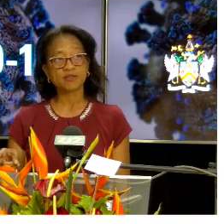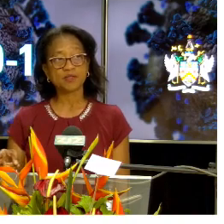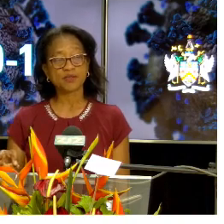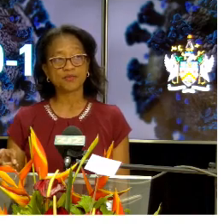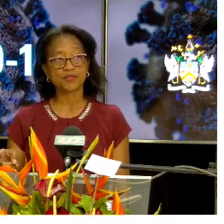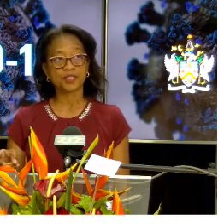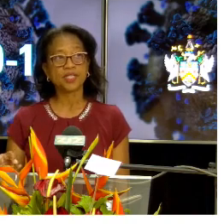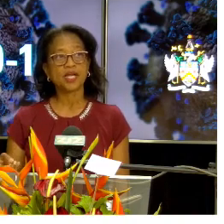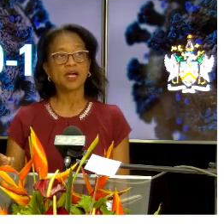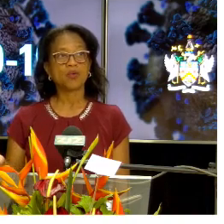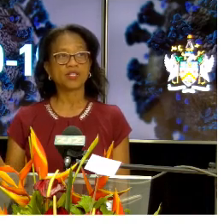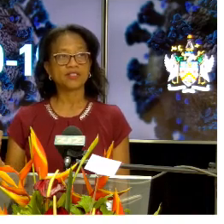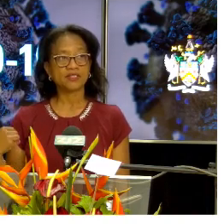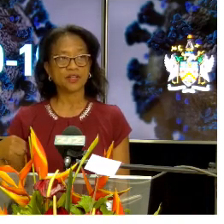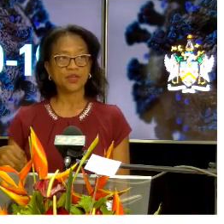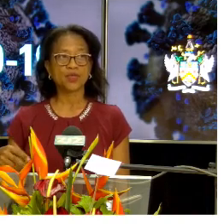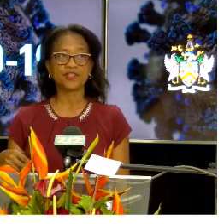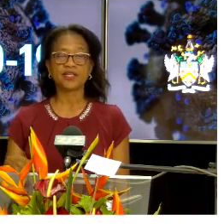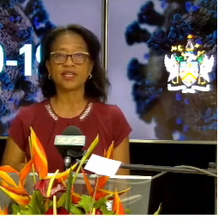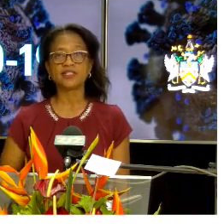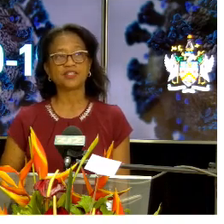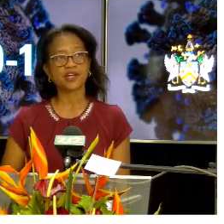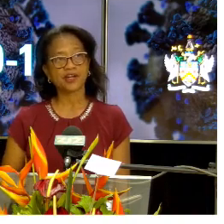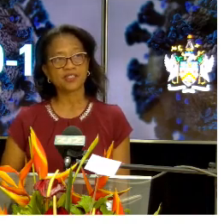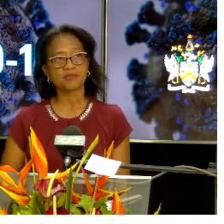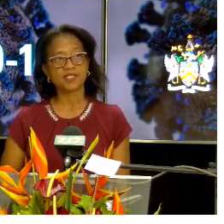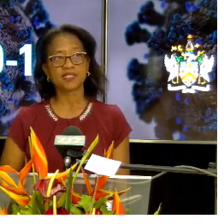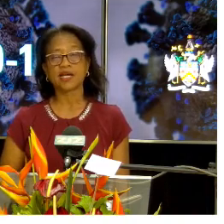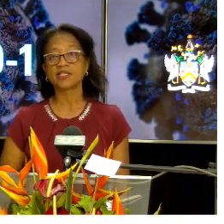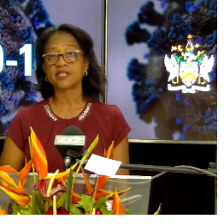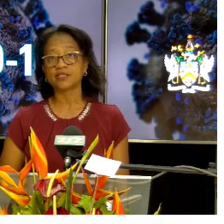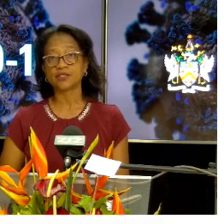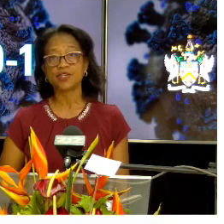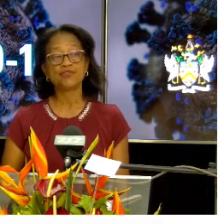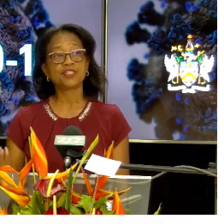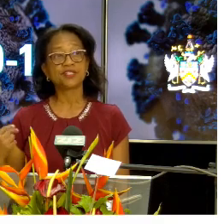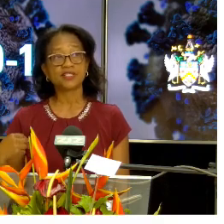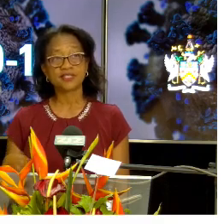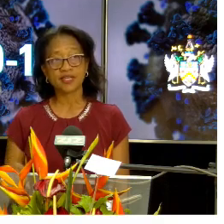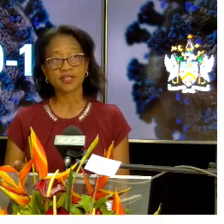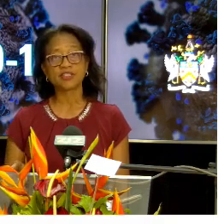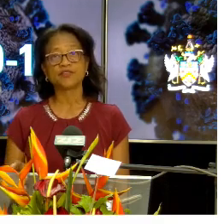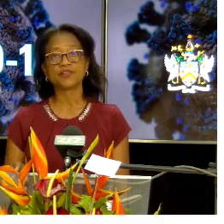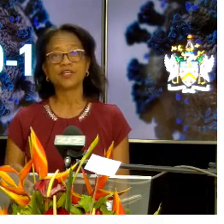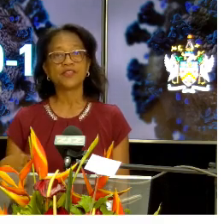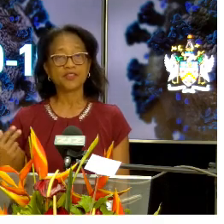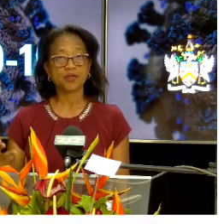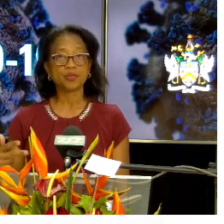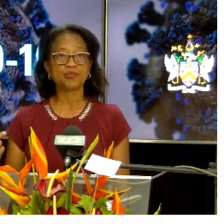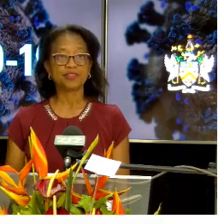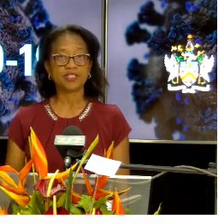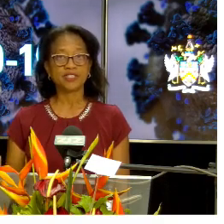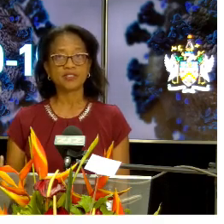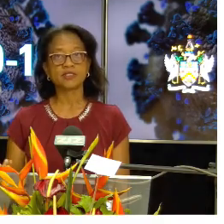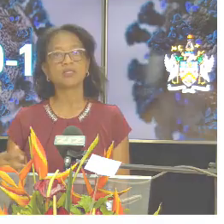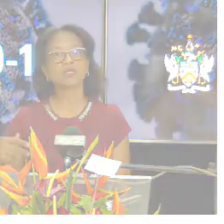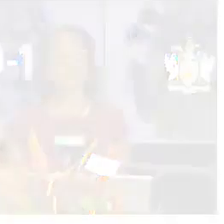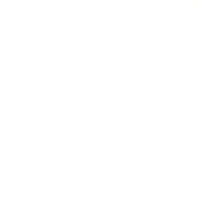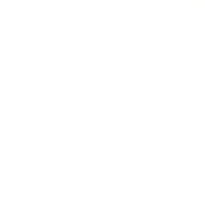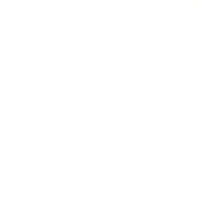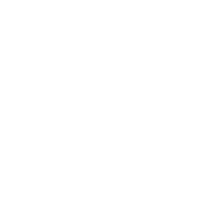they are symptom-free, and once their COVID-19 RT-PCR test returns negative, then they will be